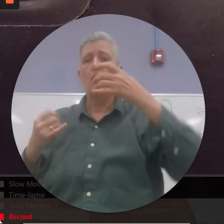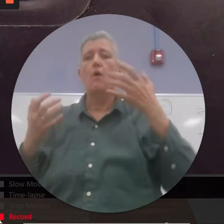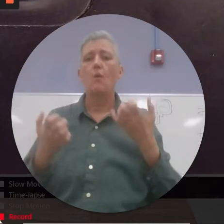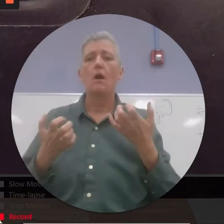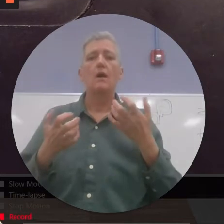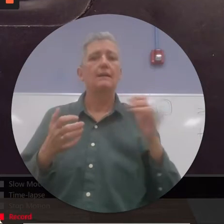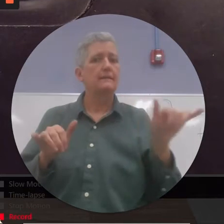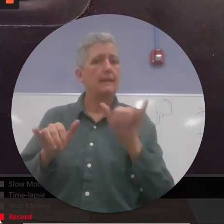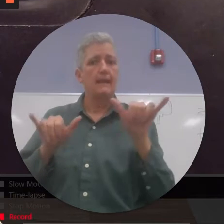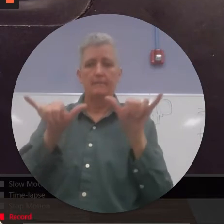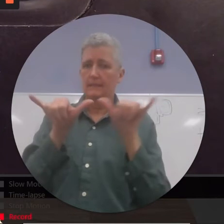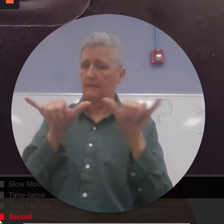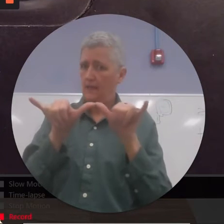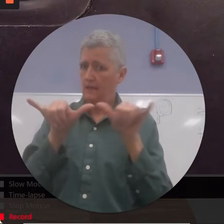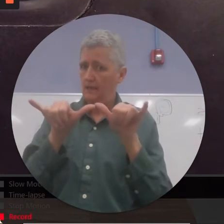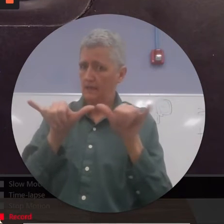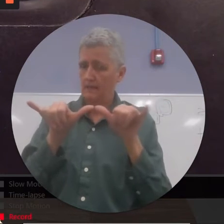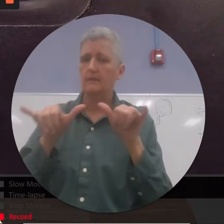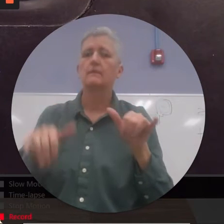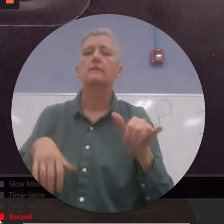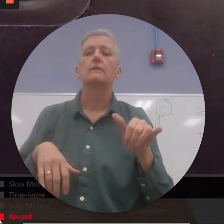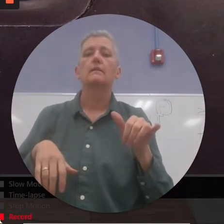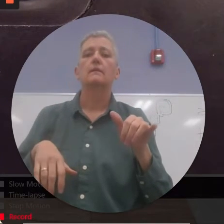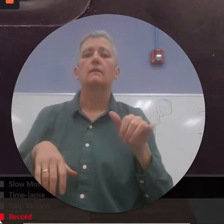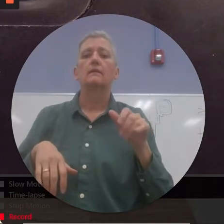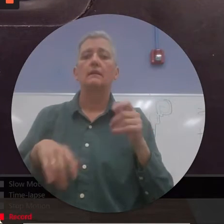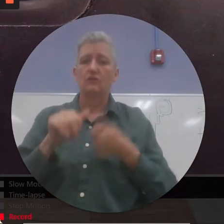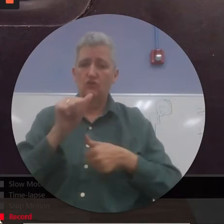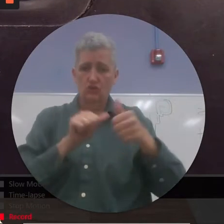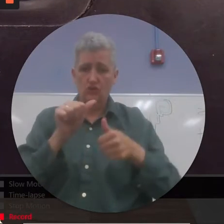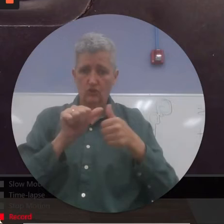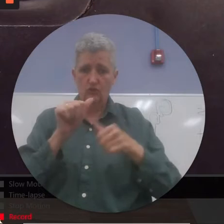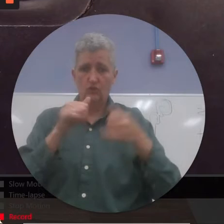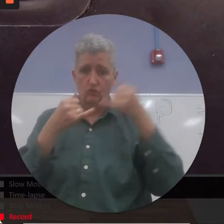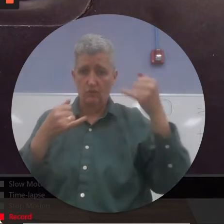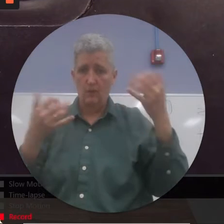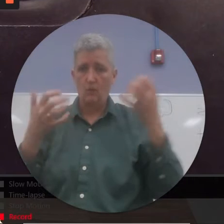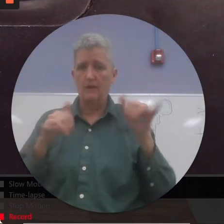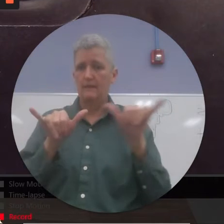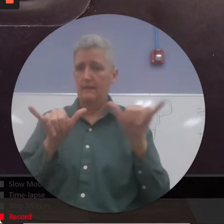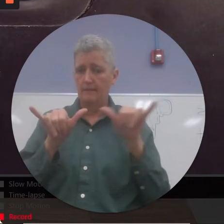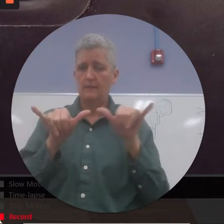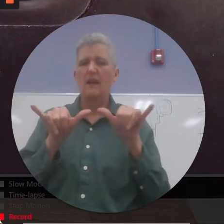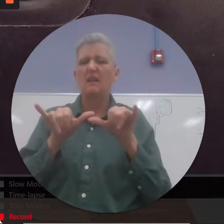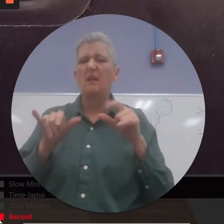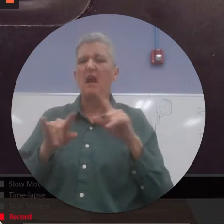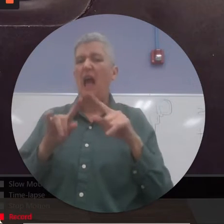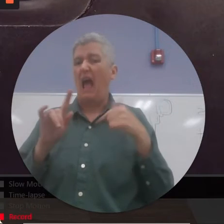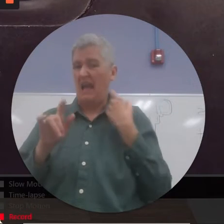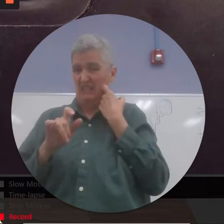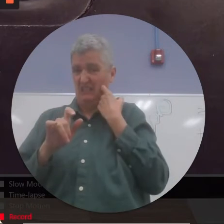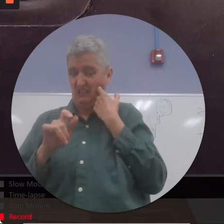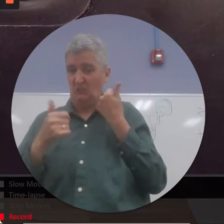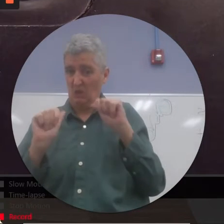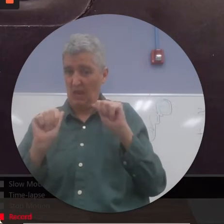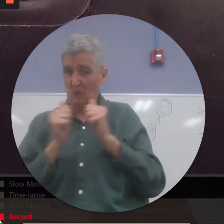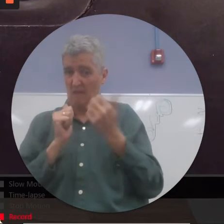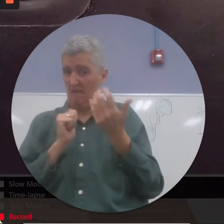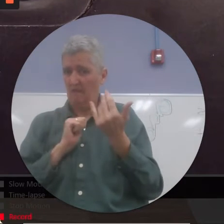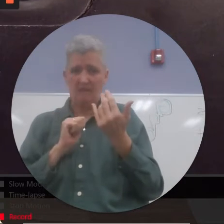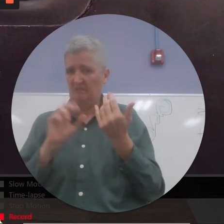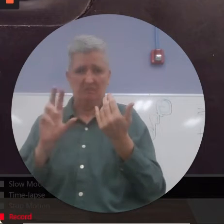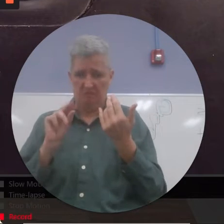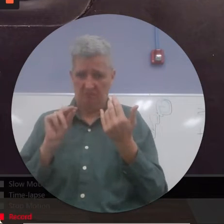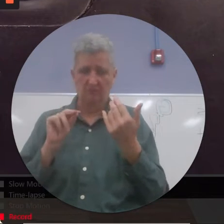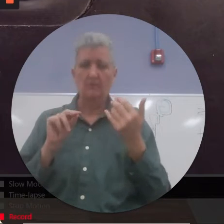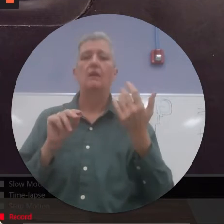You want them all to be each the same size. I just tried it with a 15 centimeter string, but that's